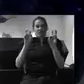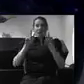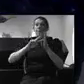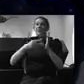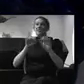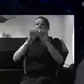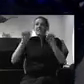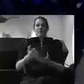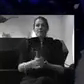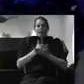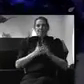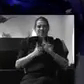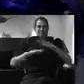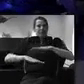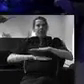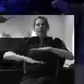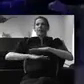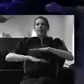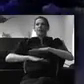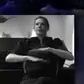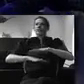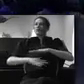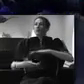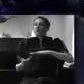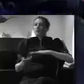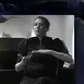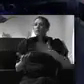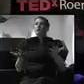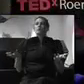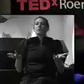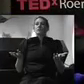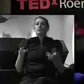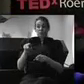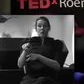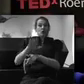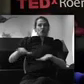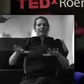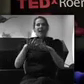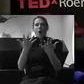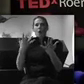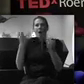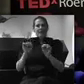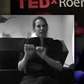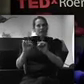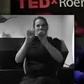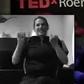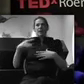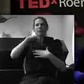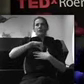that it is not the doctor who's giving the medicine that is building your immune system. You have to build it yourself.